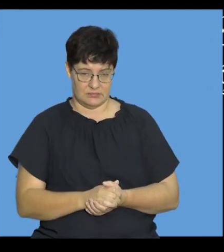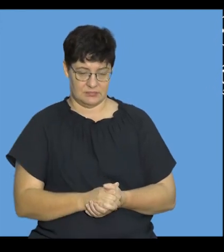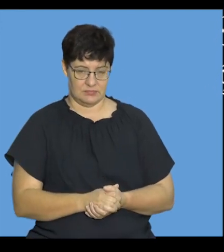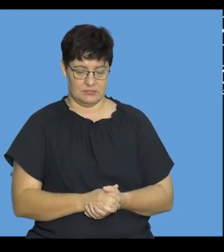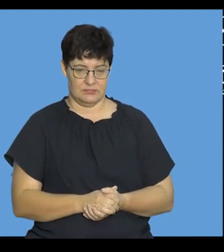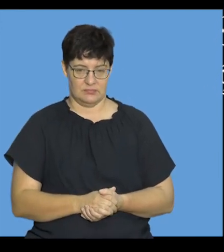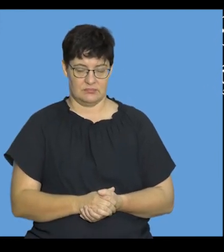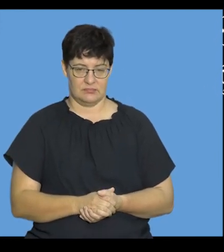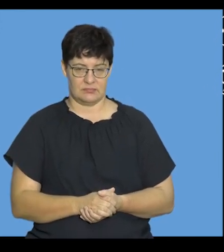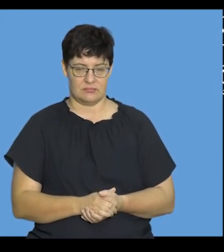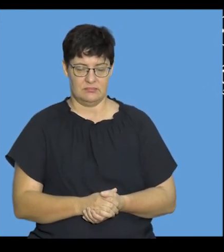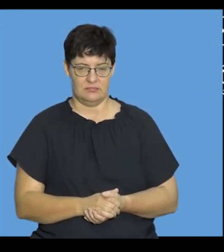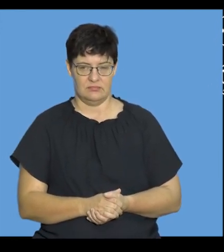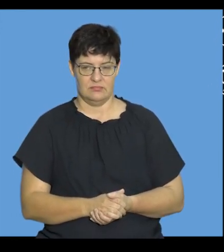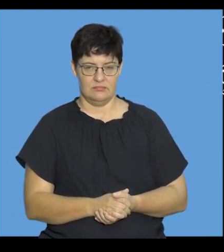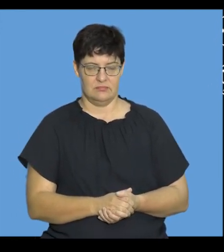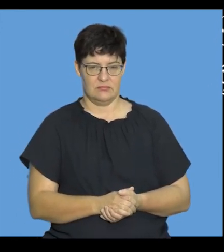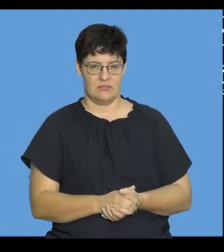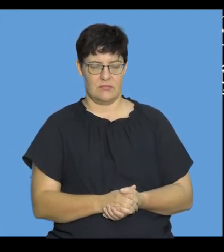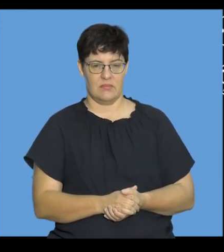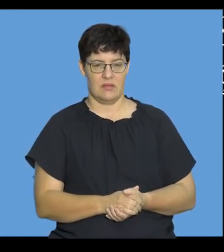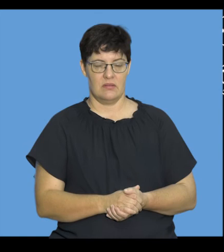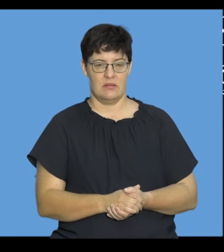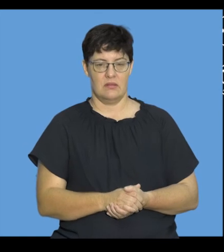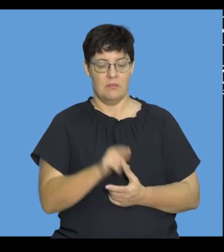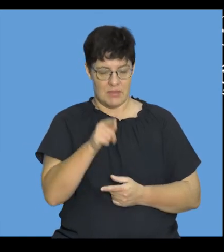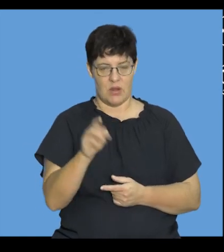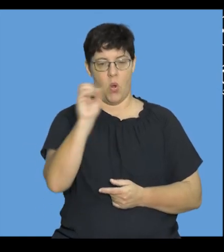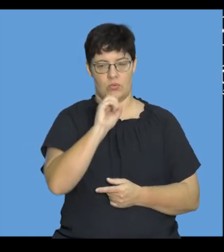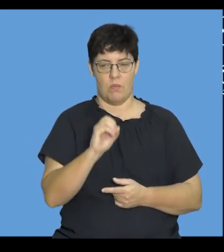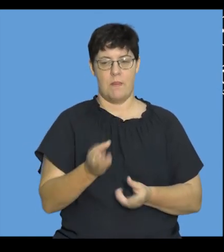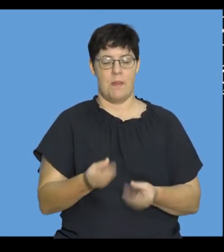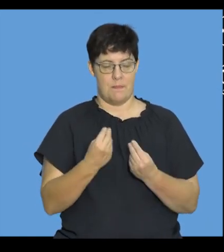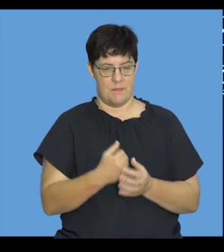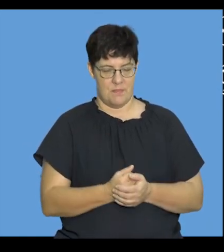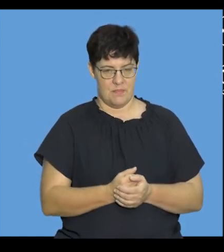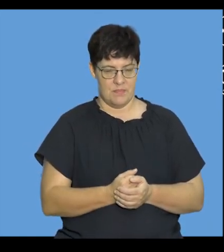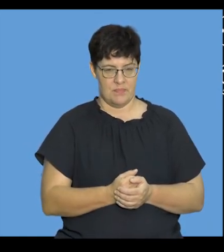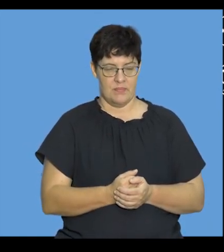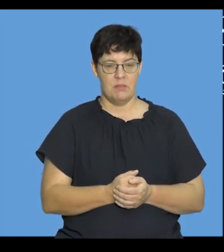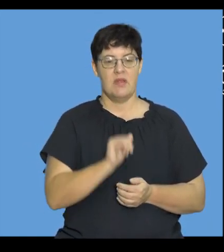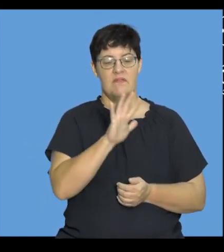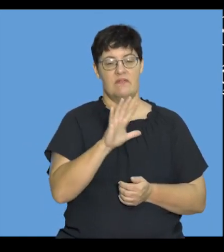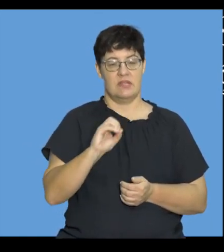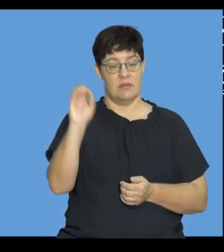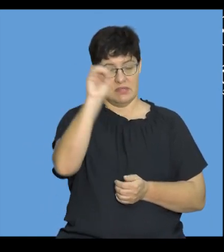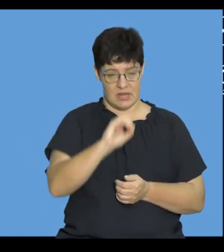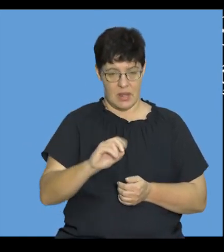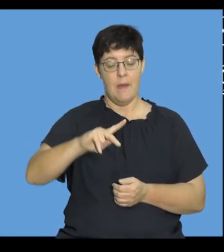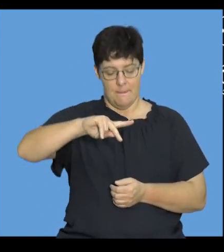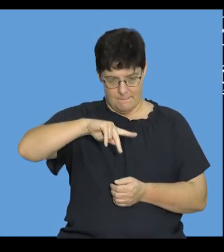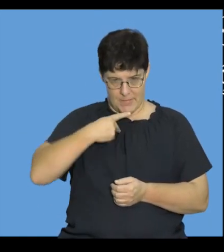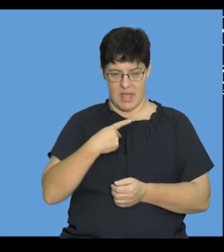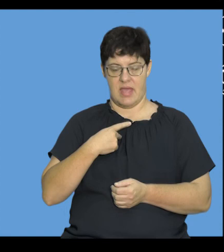me my 50,000 for the October amount. 50% will pay me in the month of